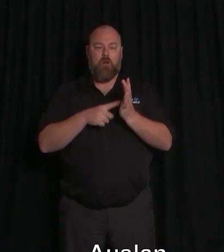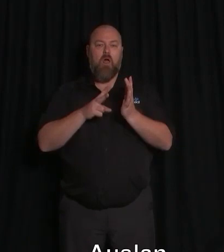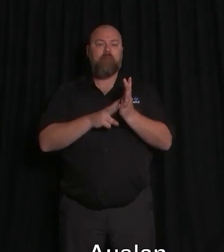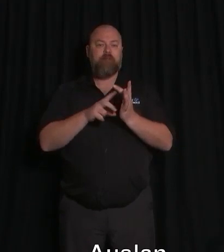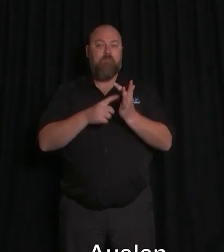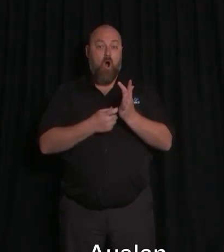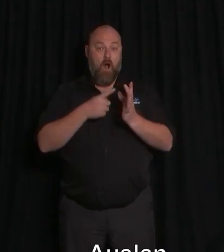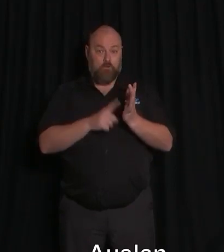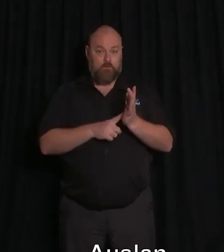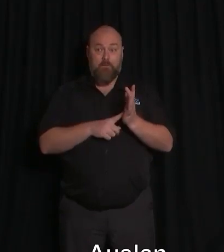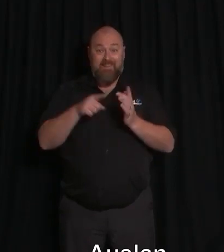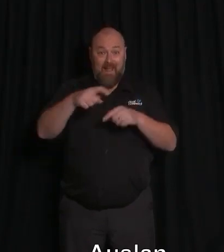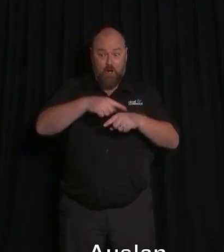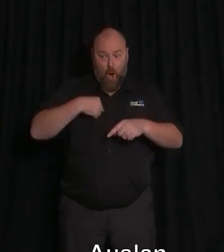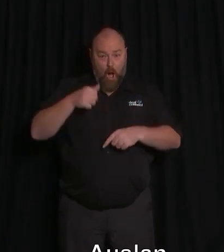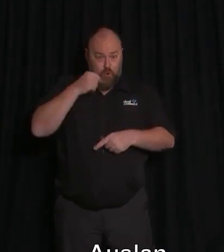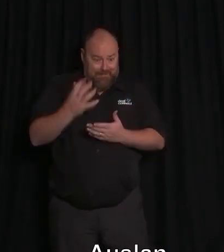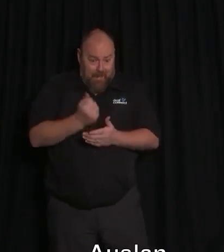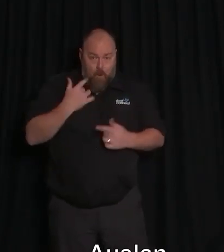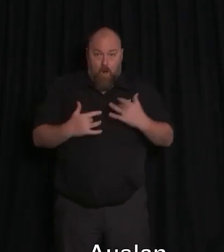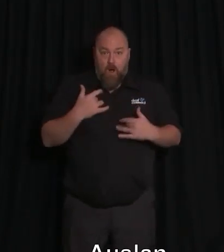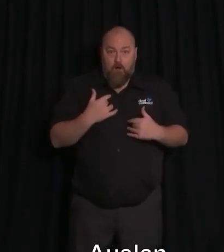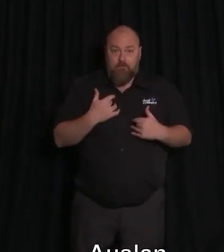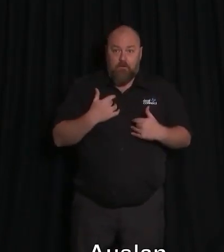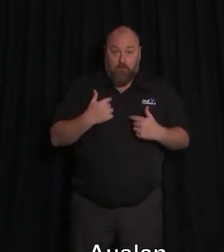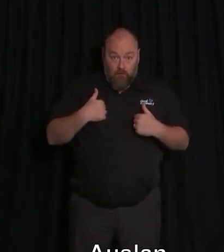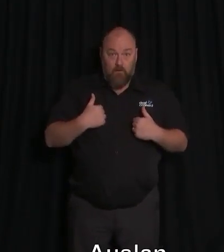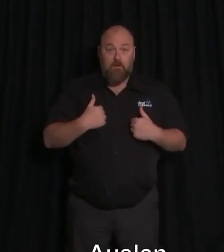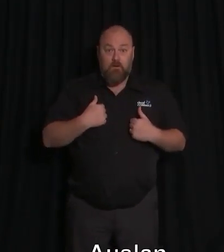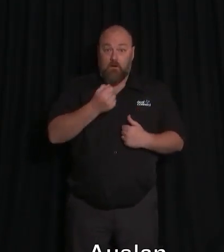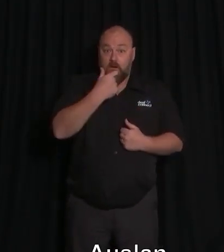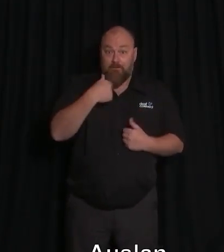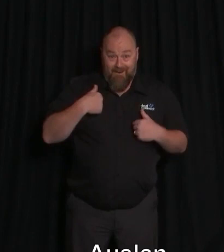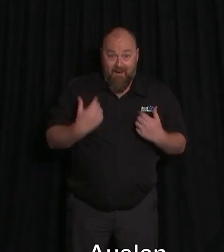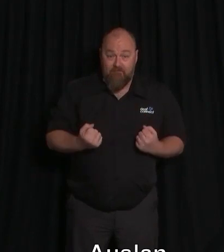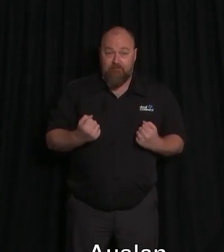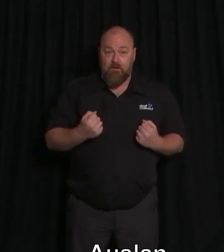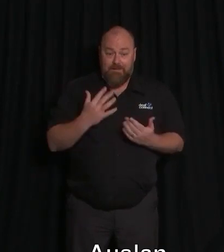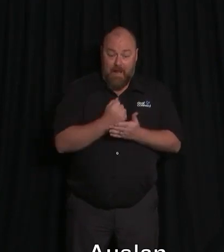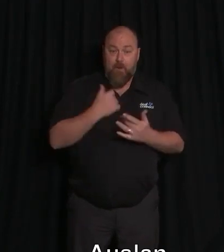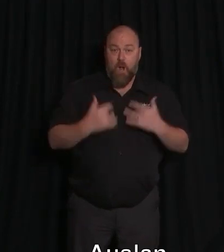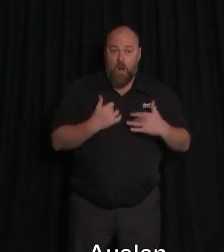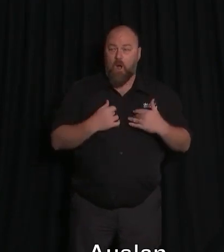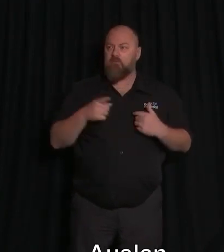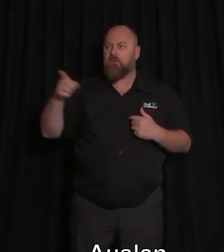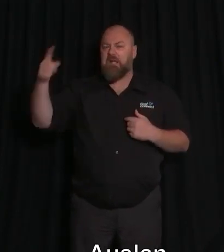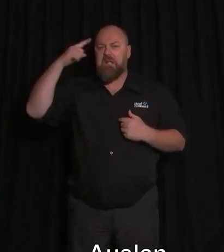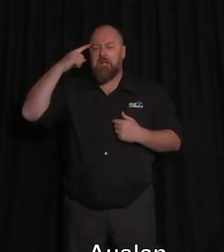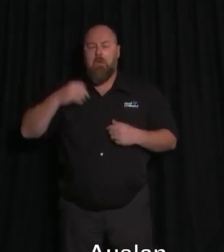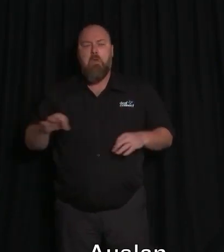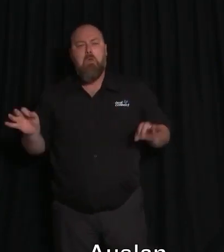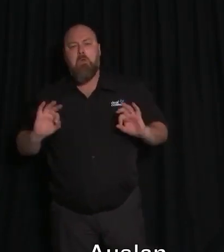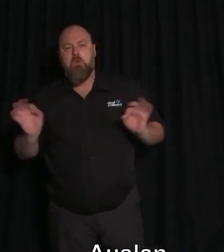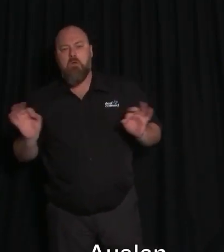knew had saved my life, given me my life back, because I started antiretroviral treatment at the end of 1997, just more